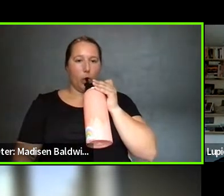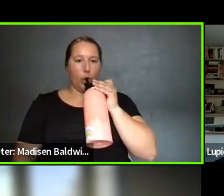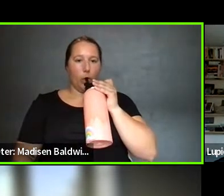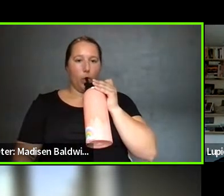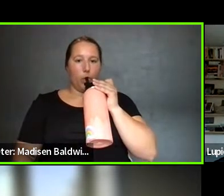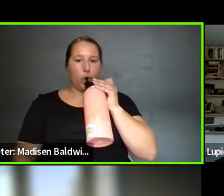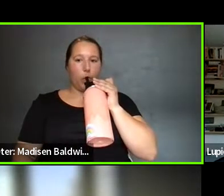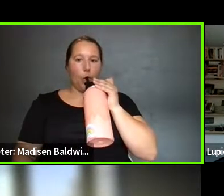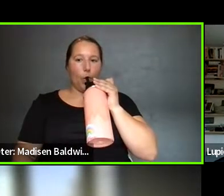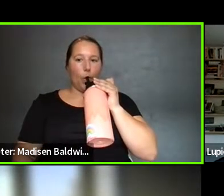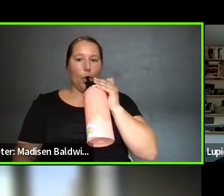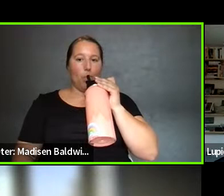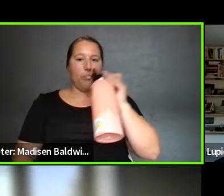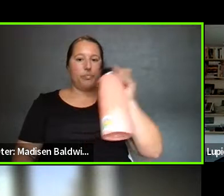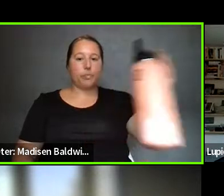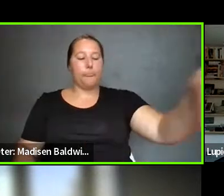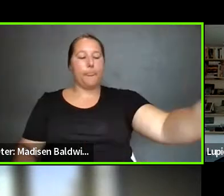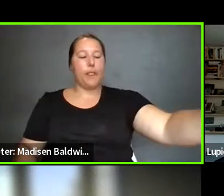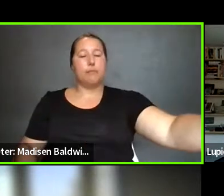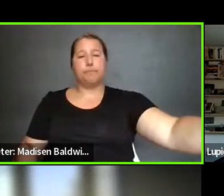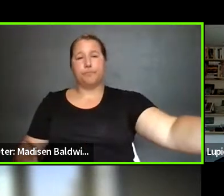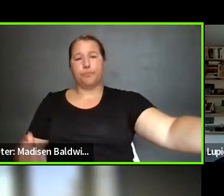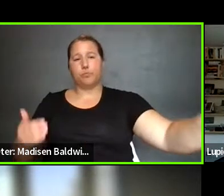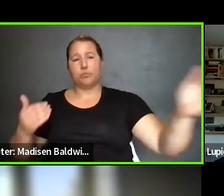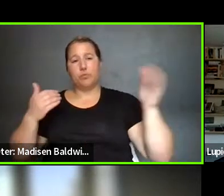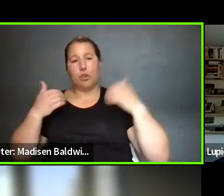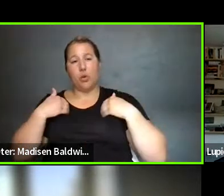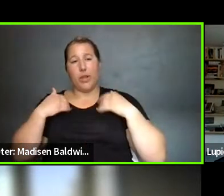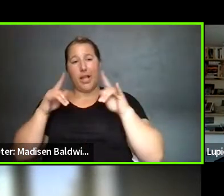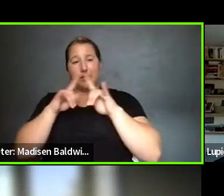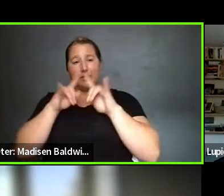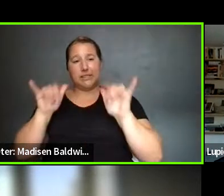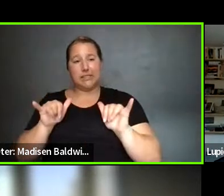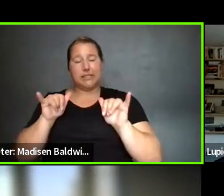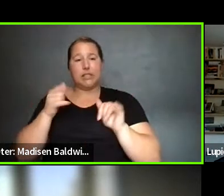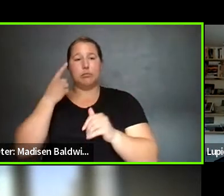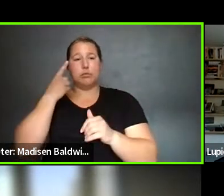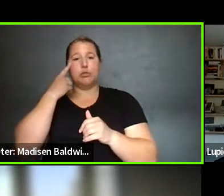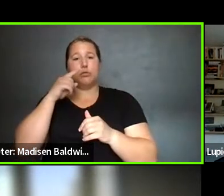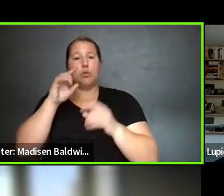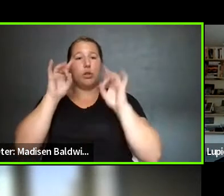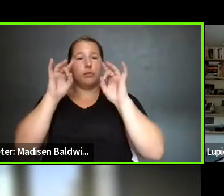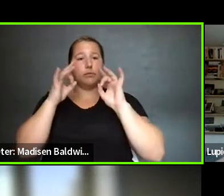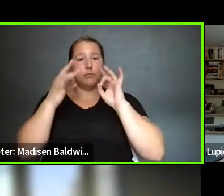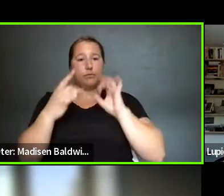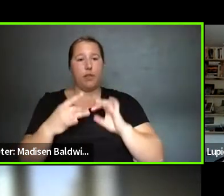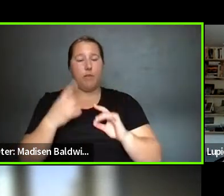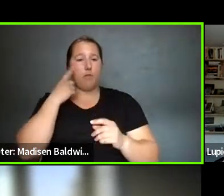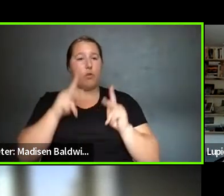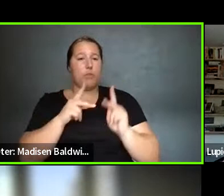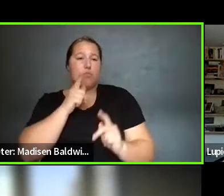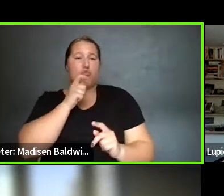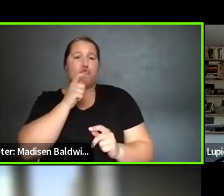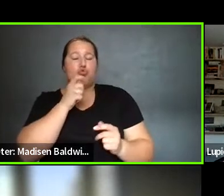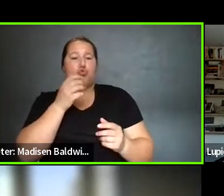Are there mechanisms for feedback from people who have received services from the PIC team?